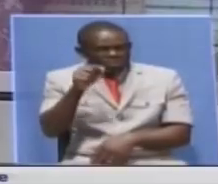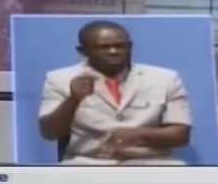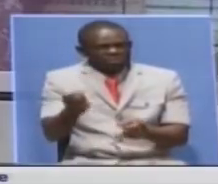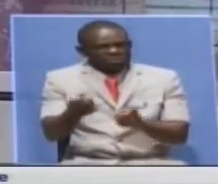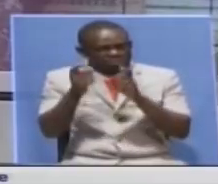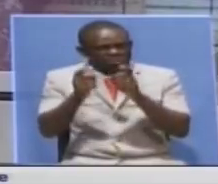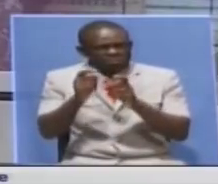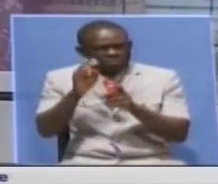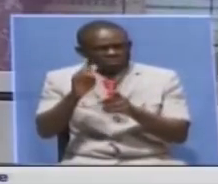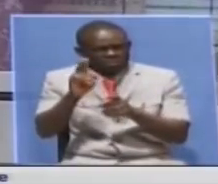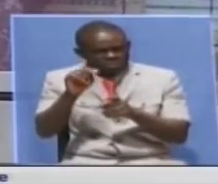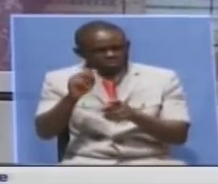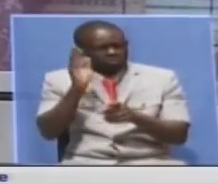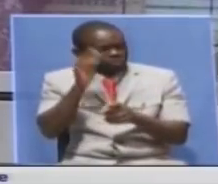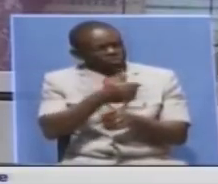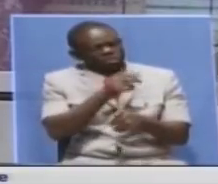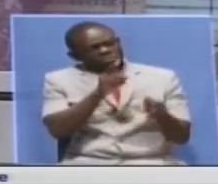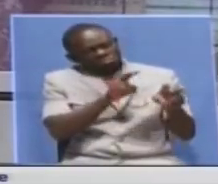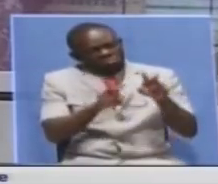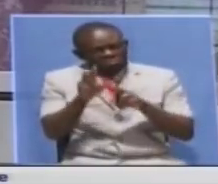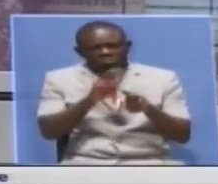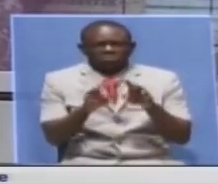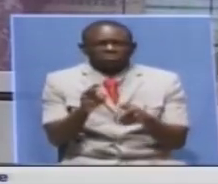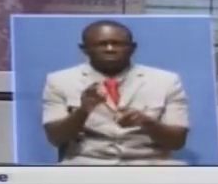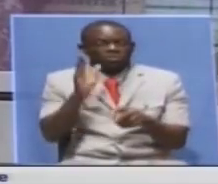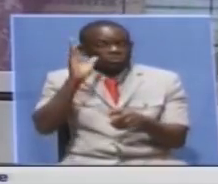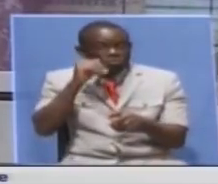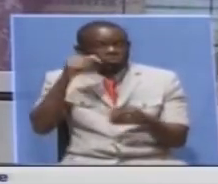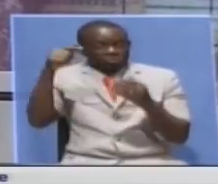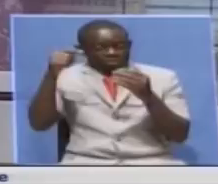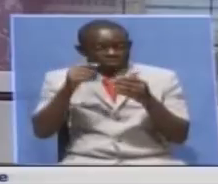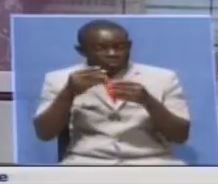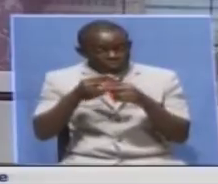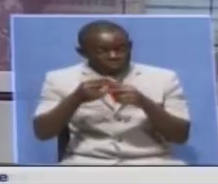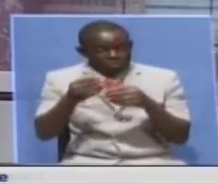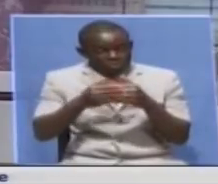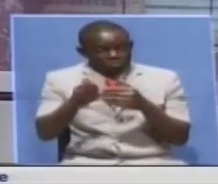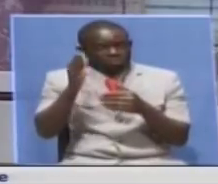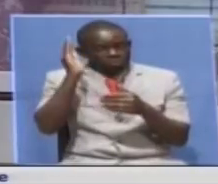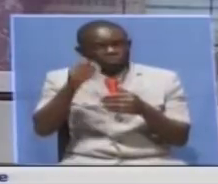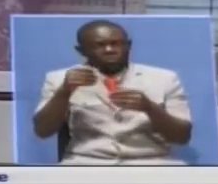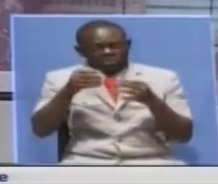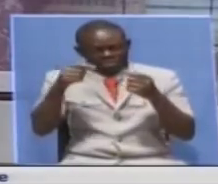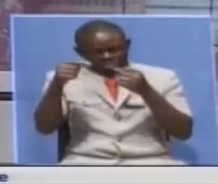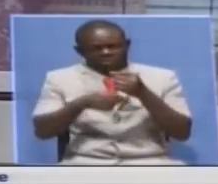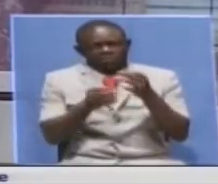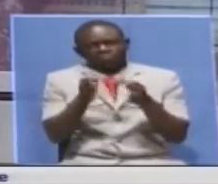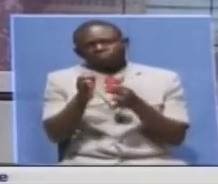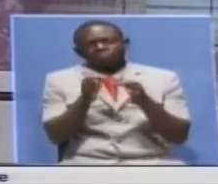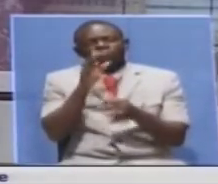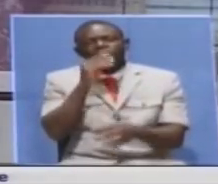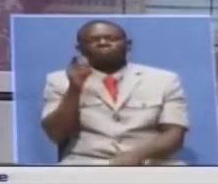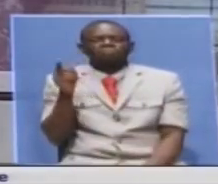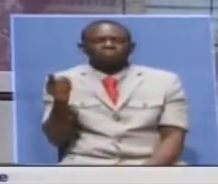unveiling will be made available to the media soon. Vandenbroek is an AFCON winner with the Indomitable Lions of